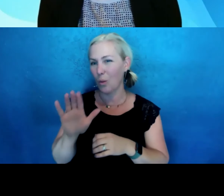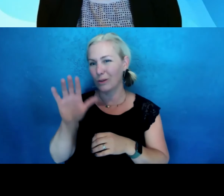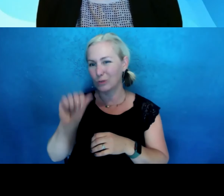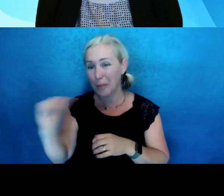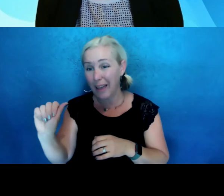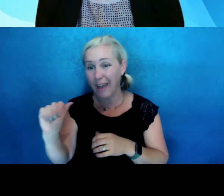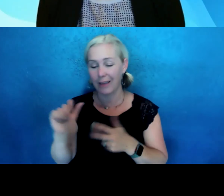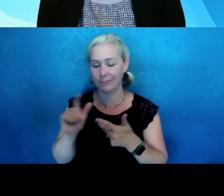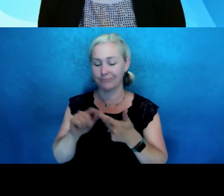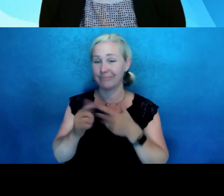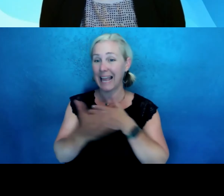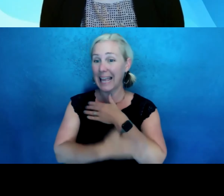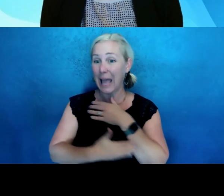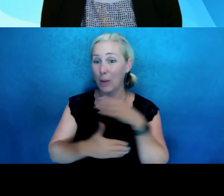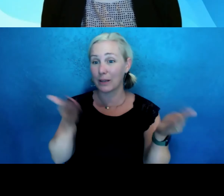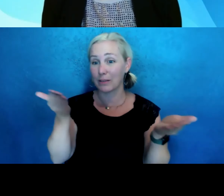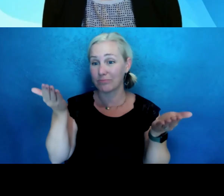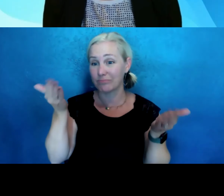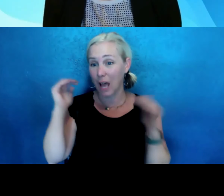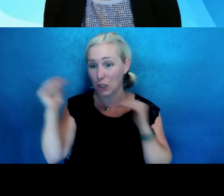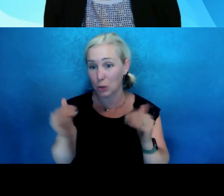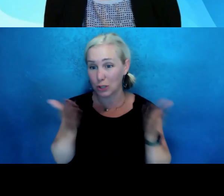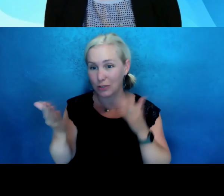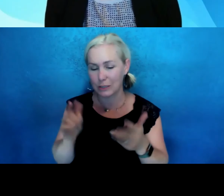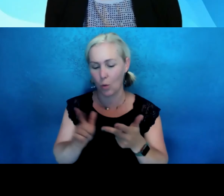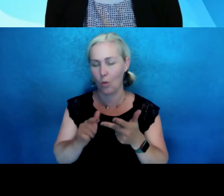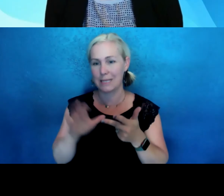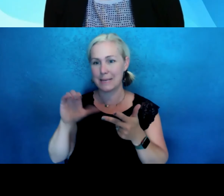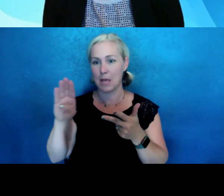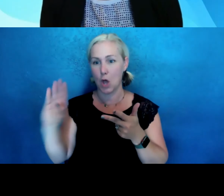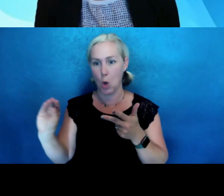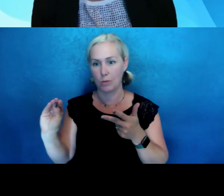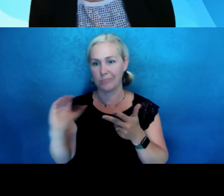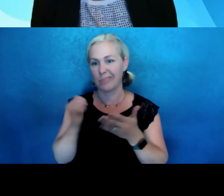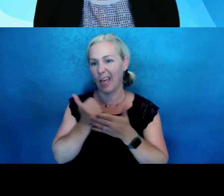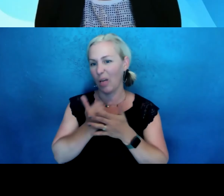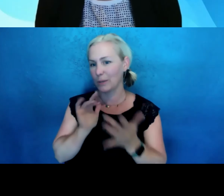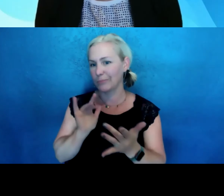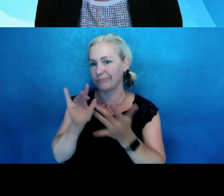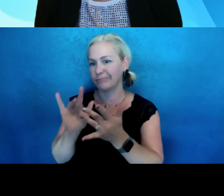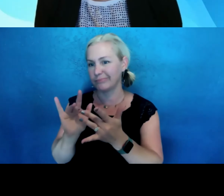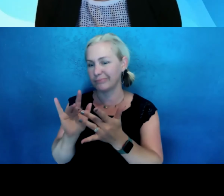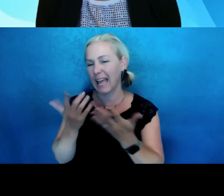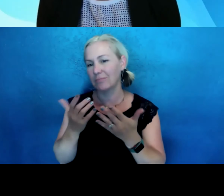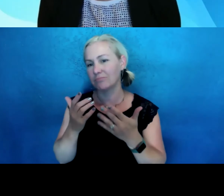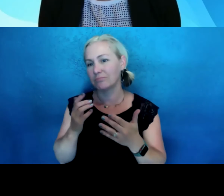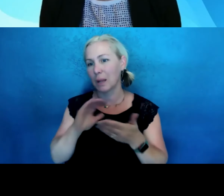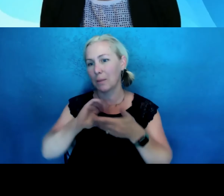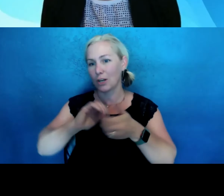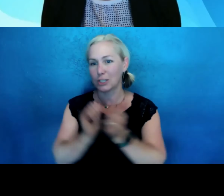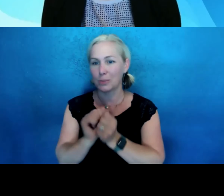county adult services and or leading CBOs, we can help make that connection, again, in partnership with Commission on Aging and C4A